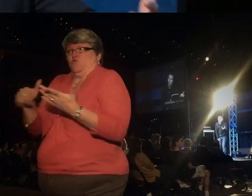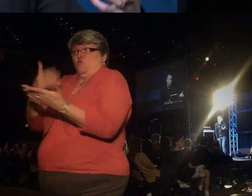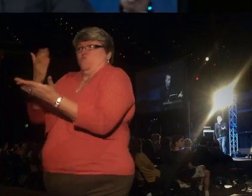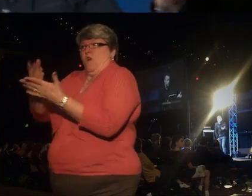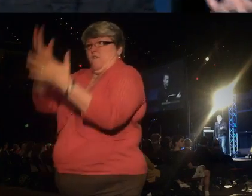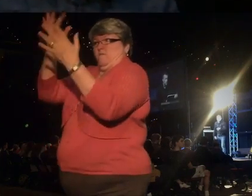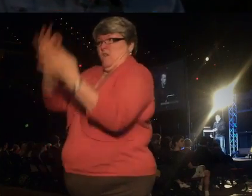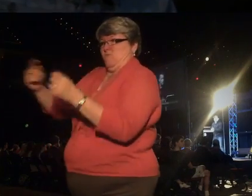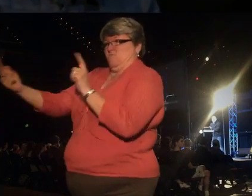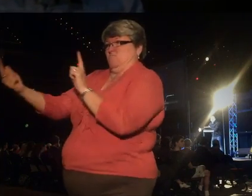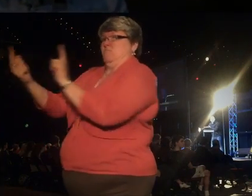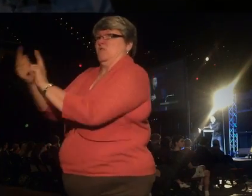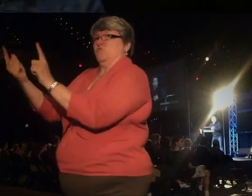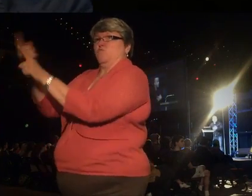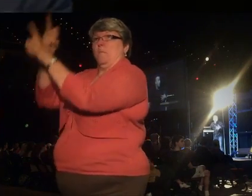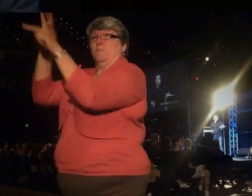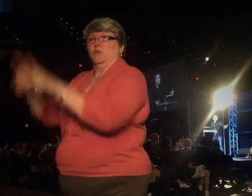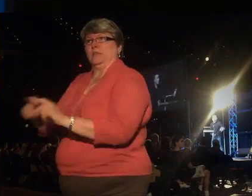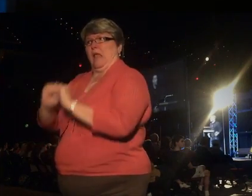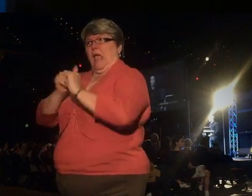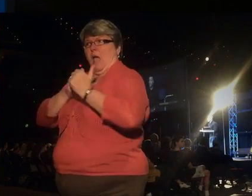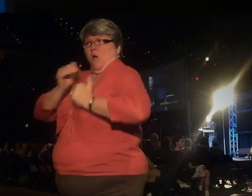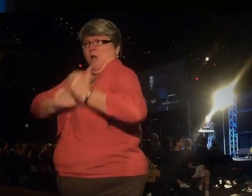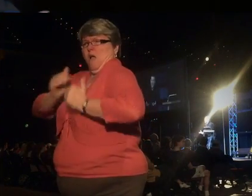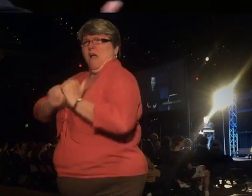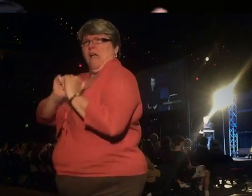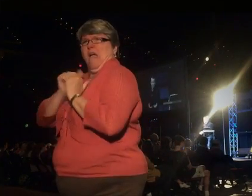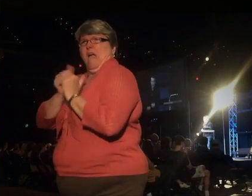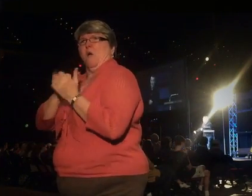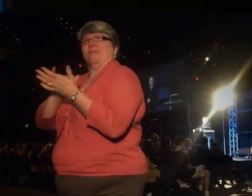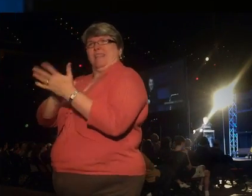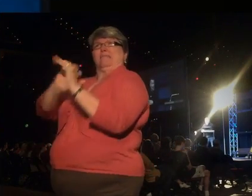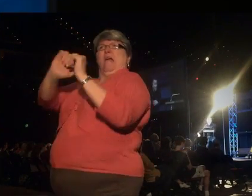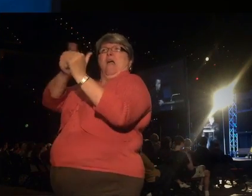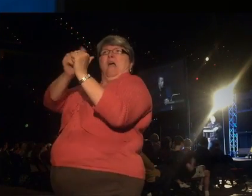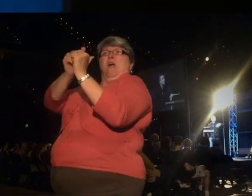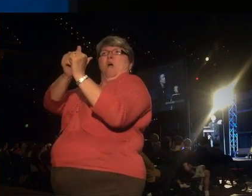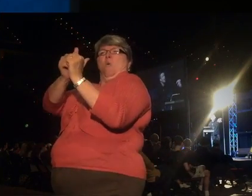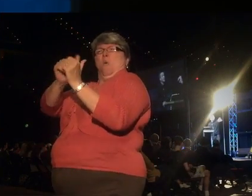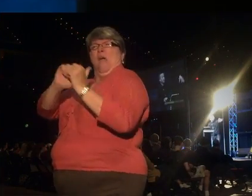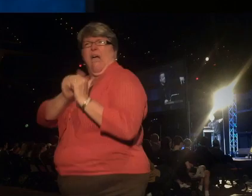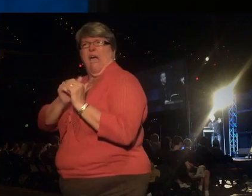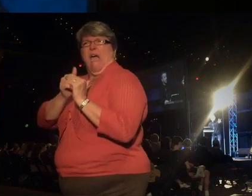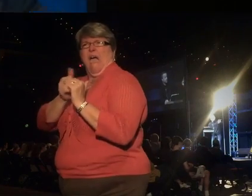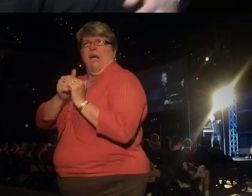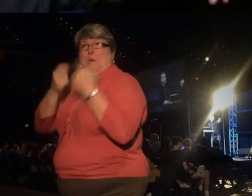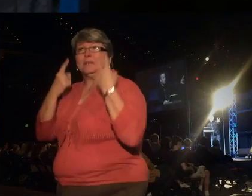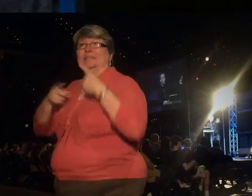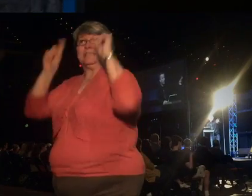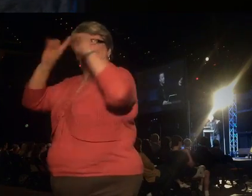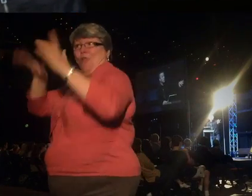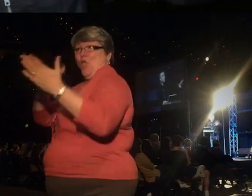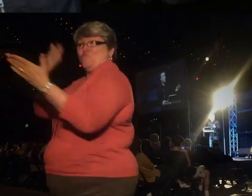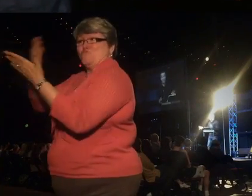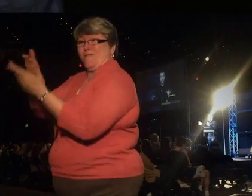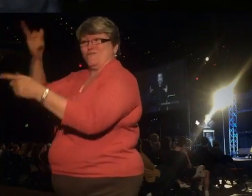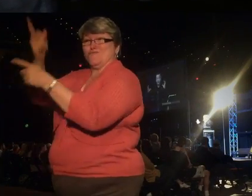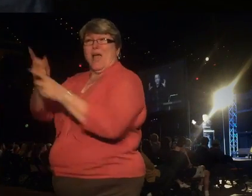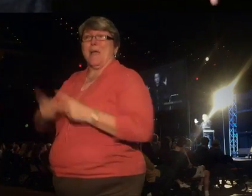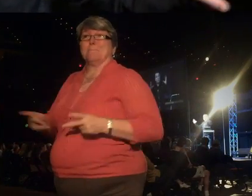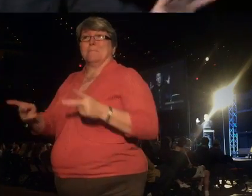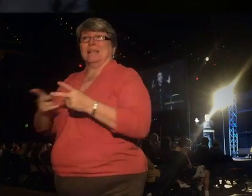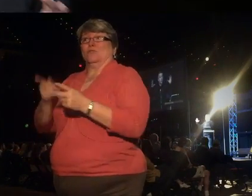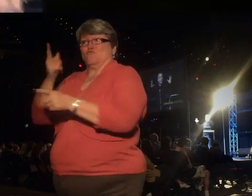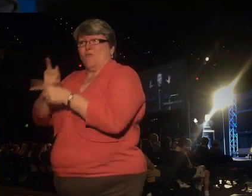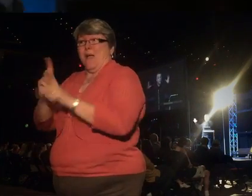to arrive at the right person? What's the proper way to move through it? That's the how question. How do I get successfully to that right